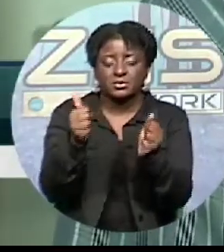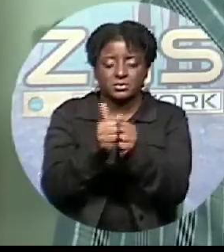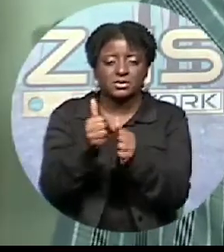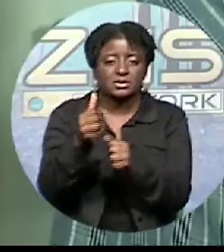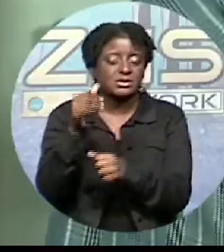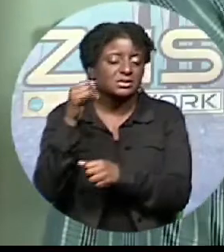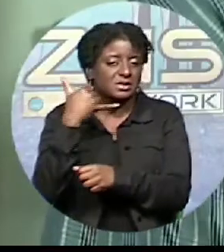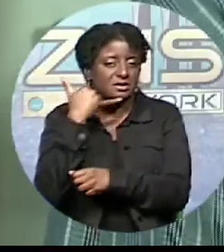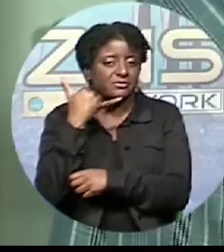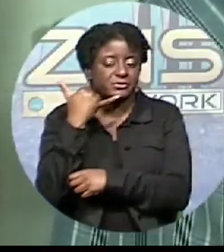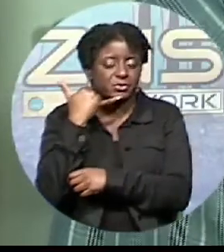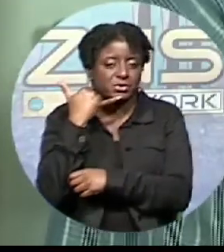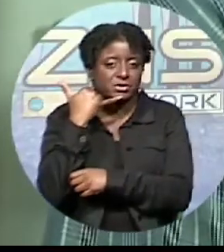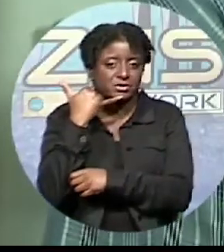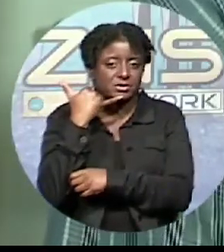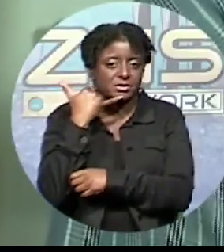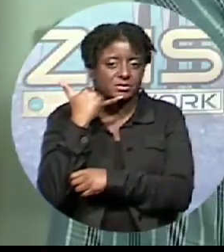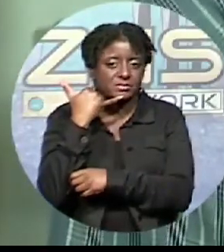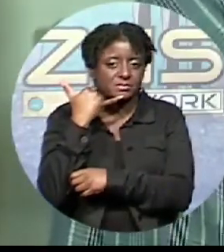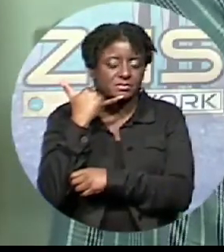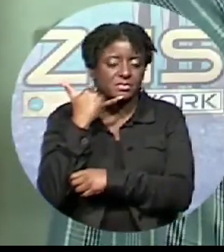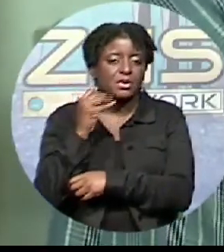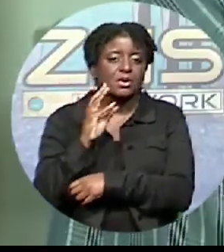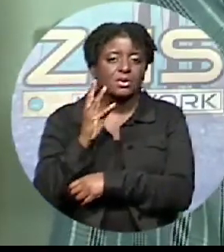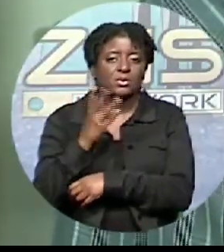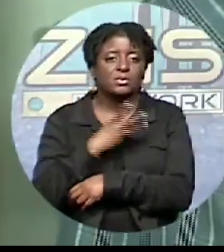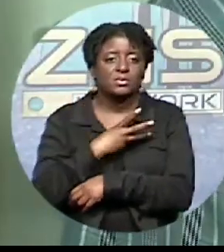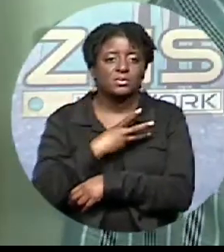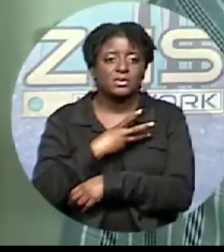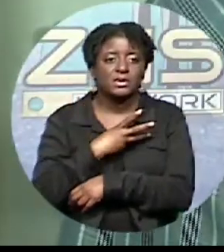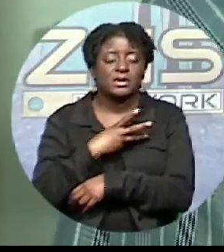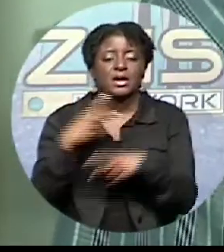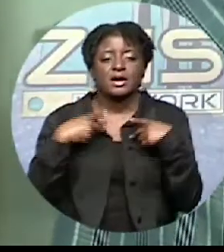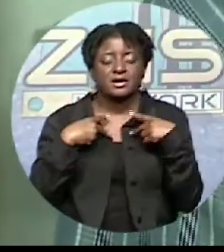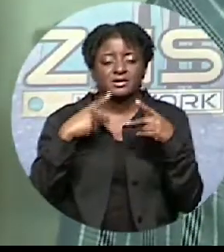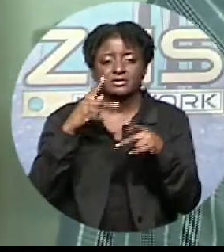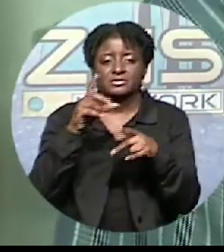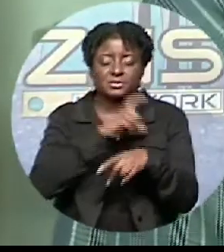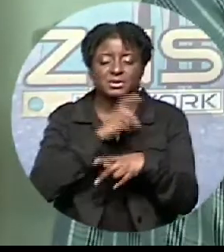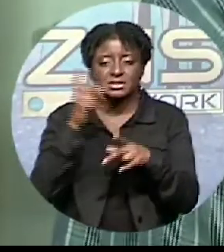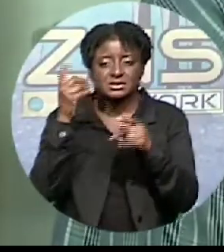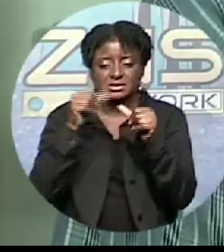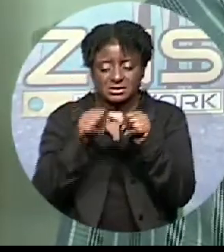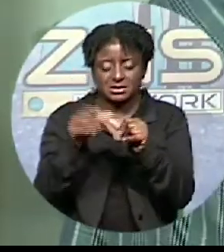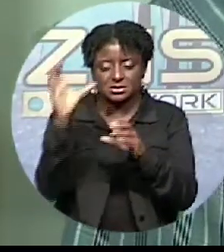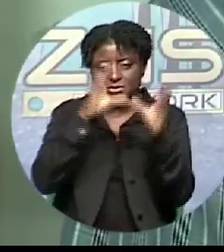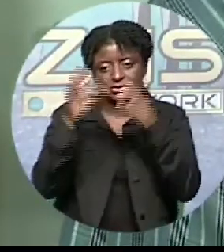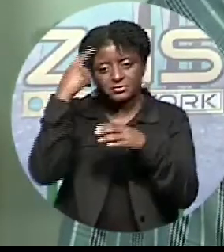telephone. And we have teams of officers out now still looking for that vehicle.